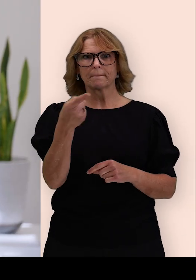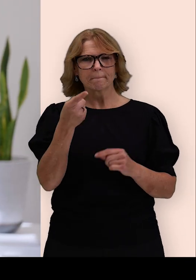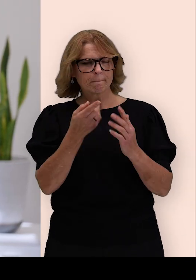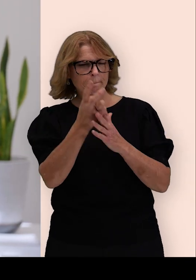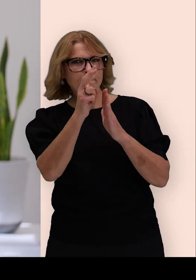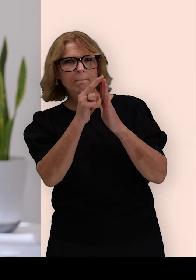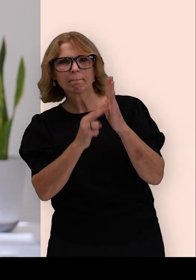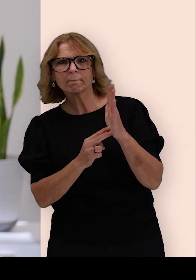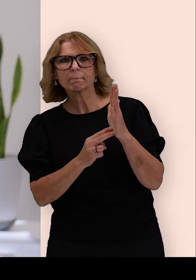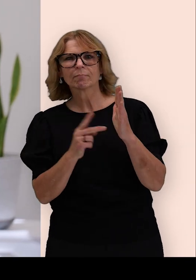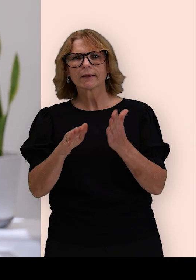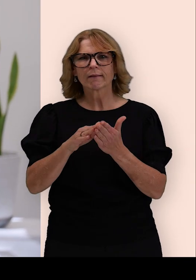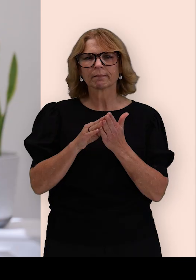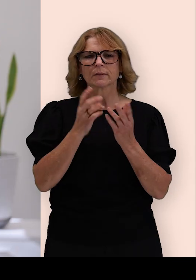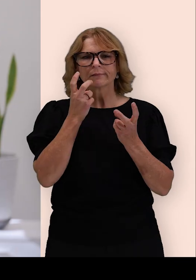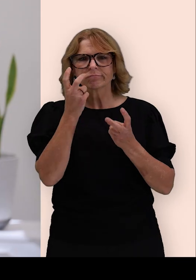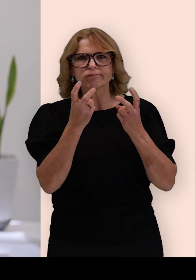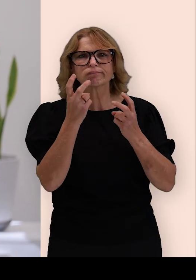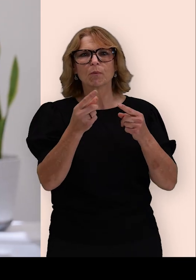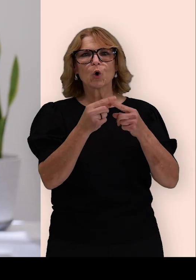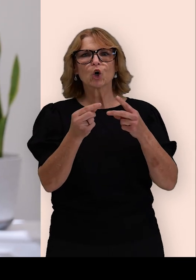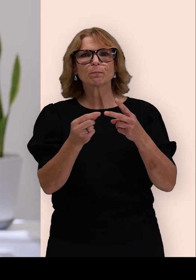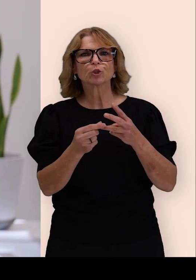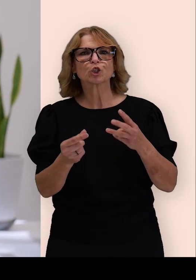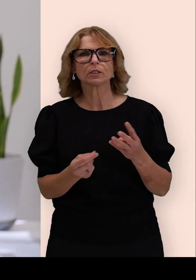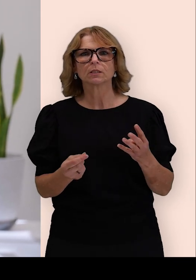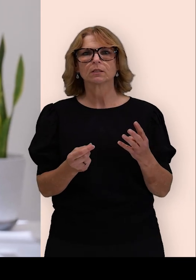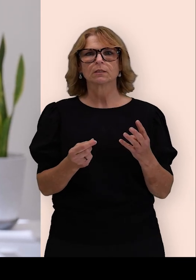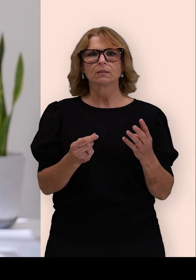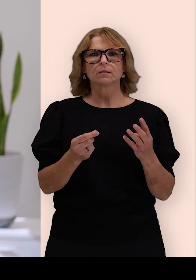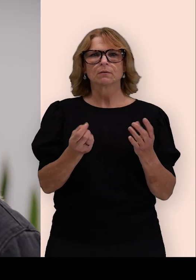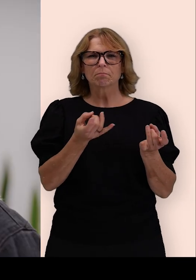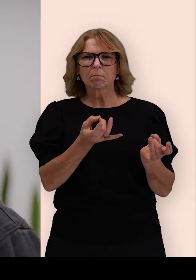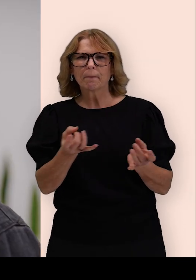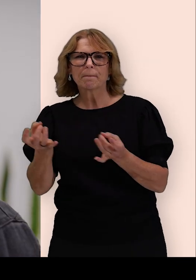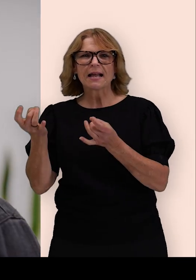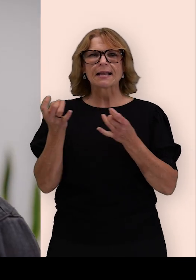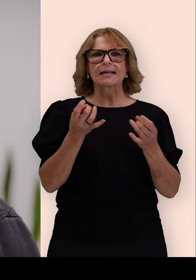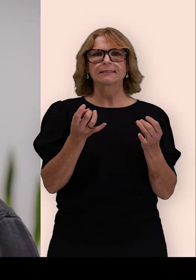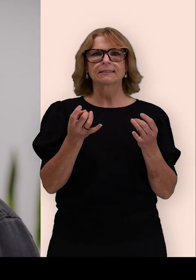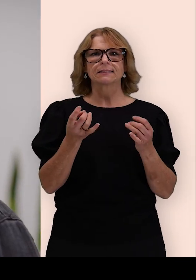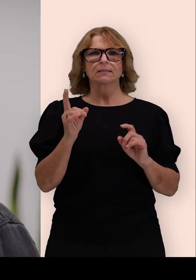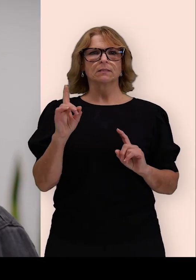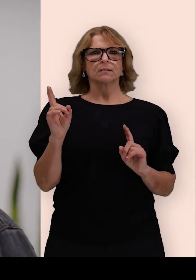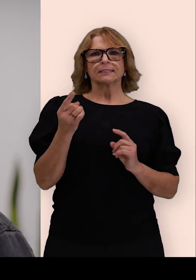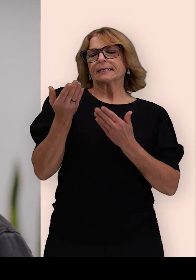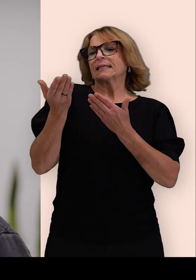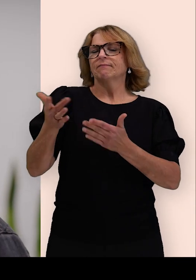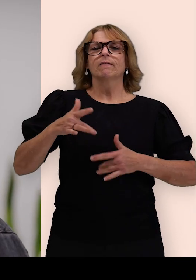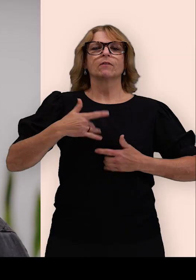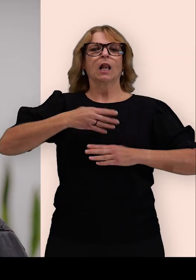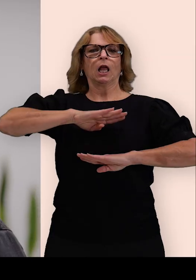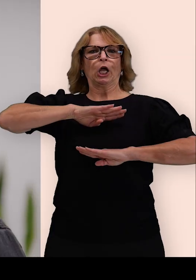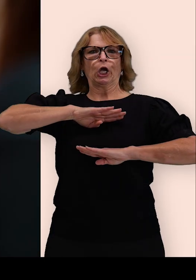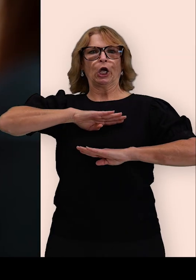work through. It helps you explore what the options are and put things in place so that